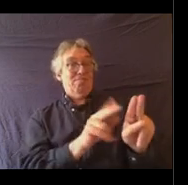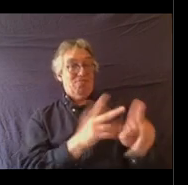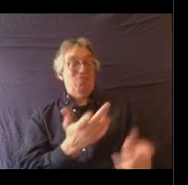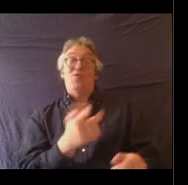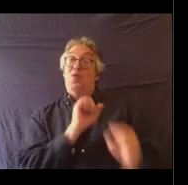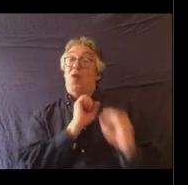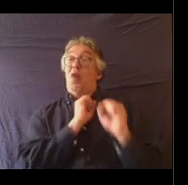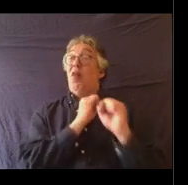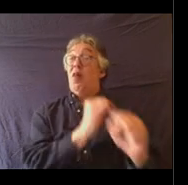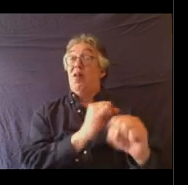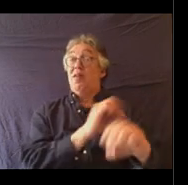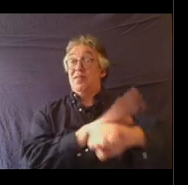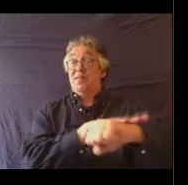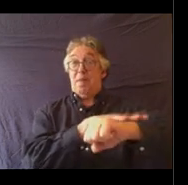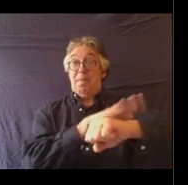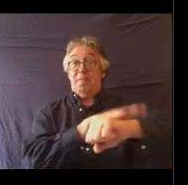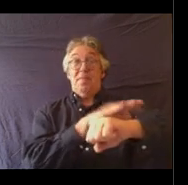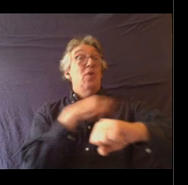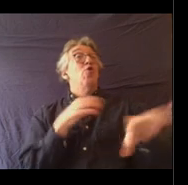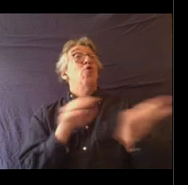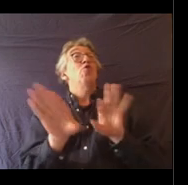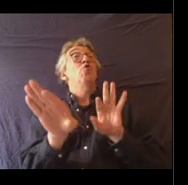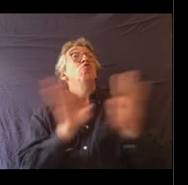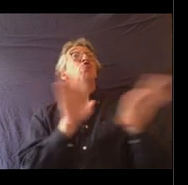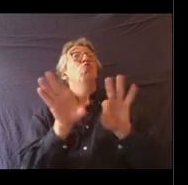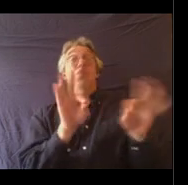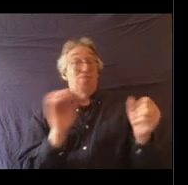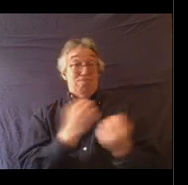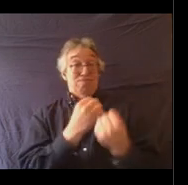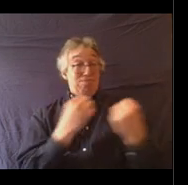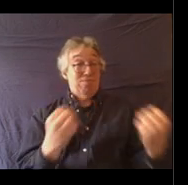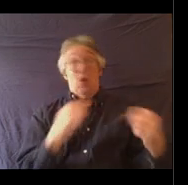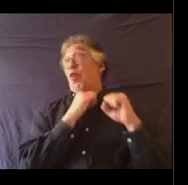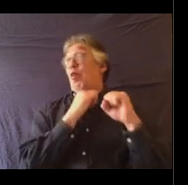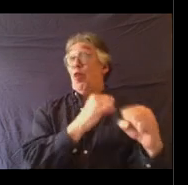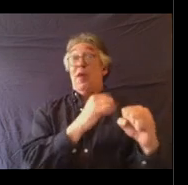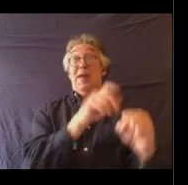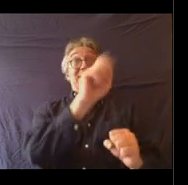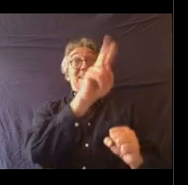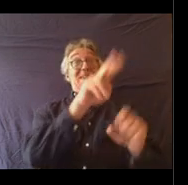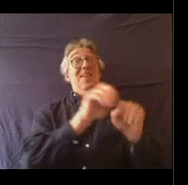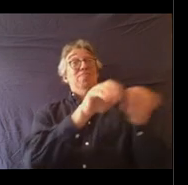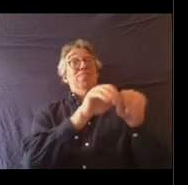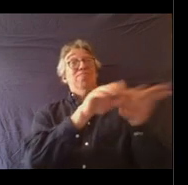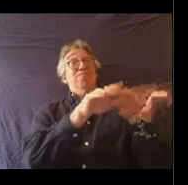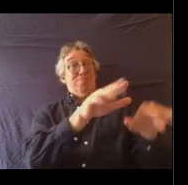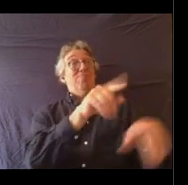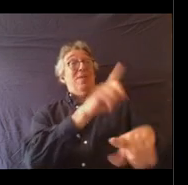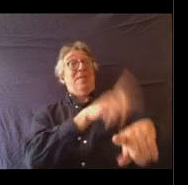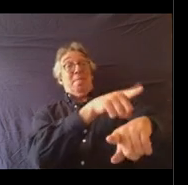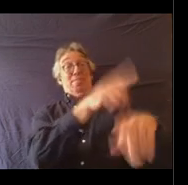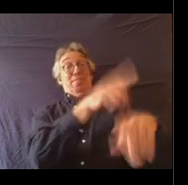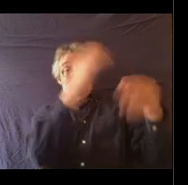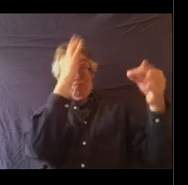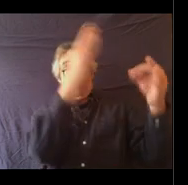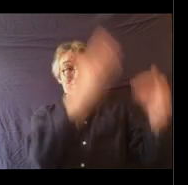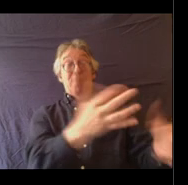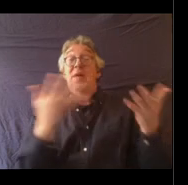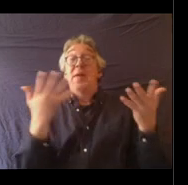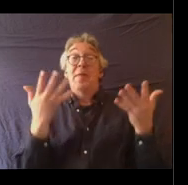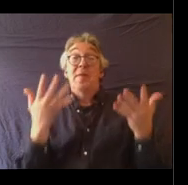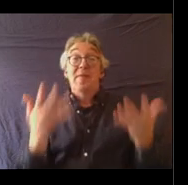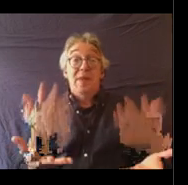it. In that you cannot really choose the content. And now, I mean, recently we've seen a really like a paradigm shift,